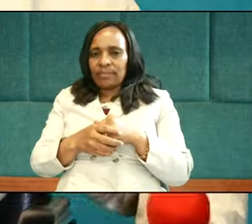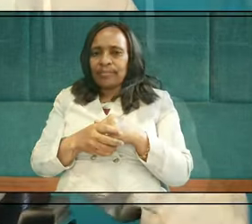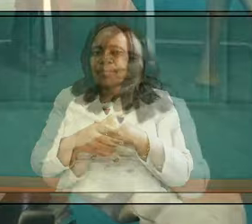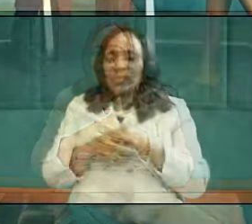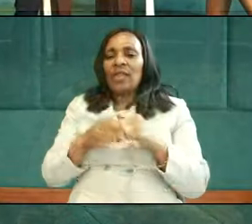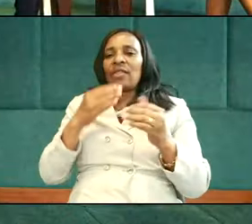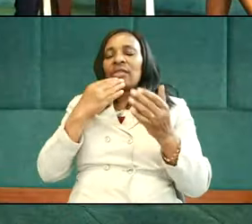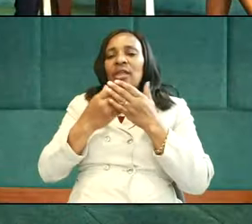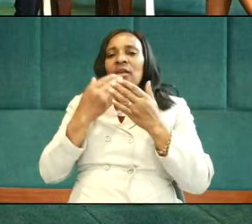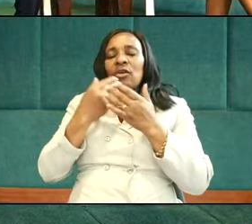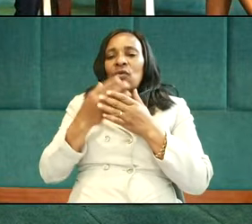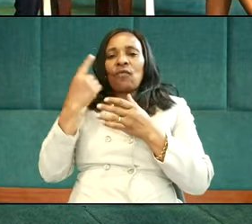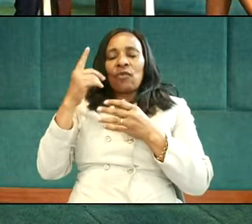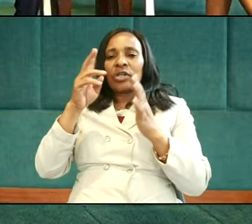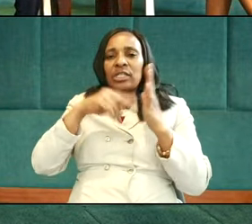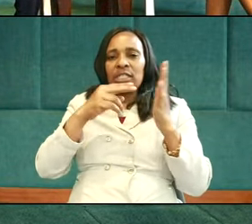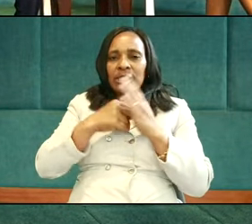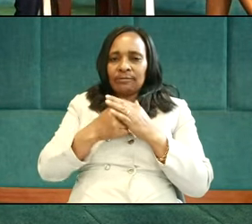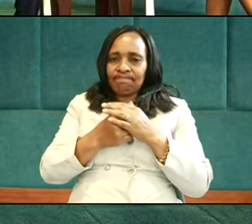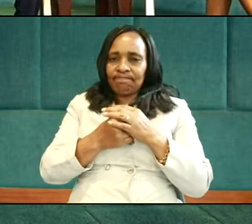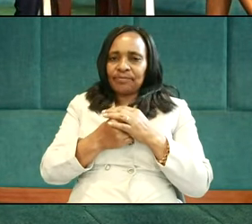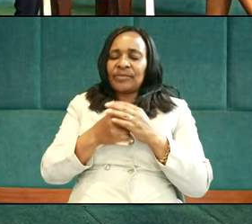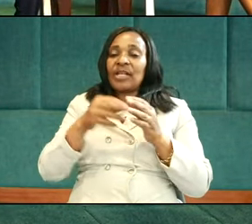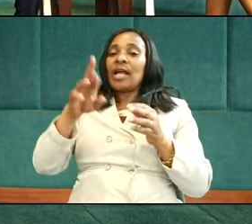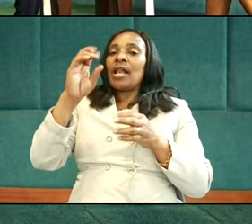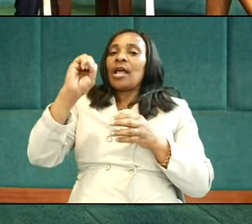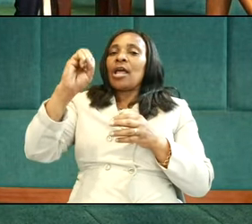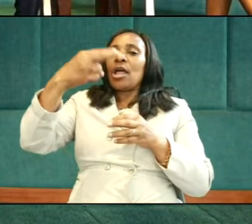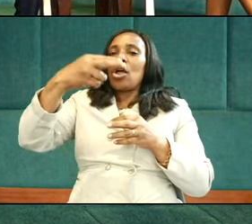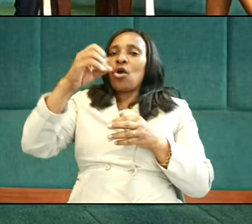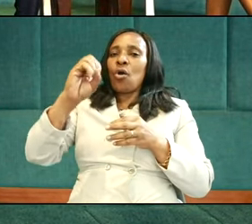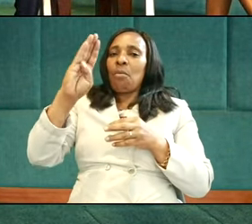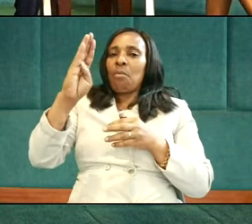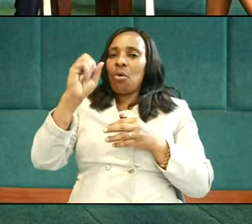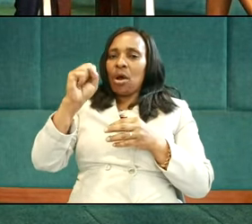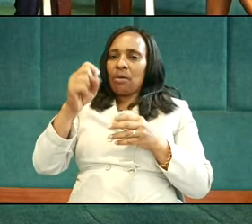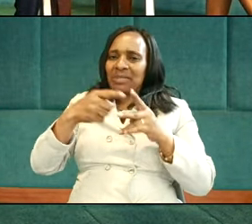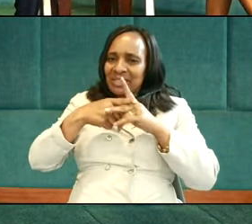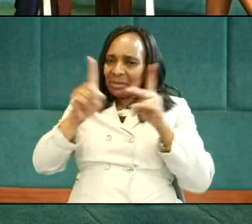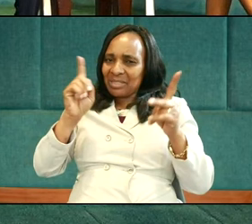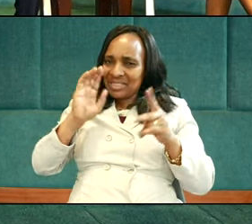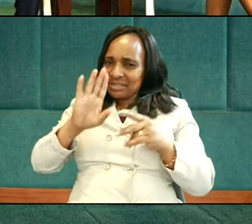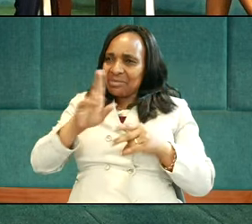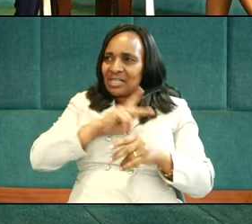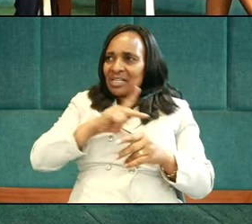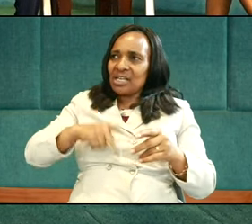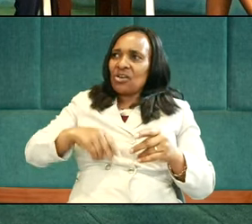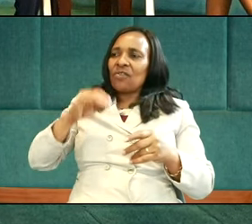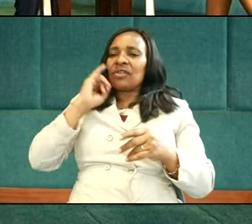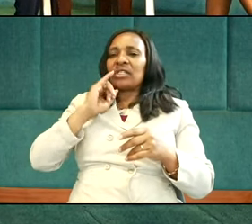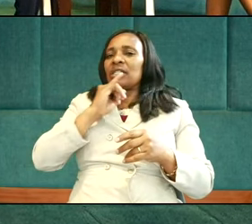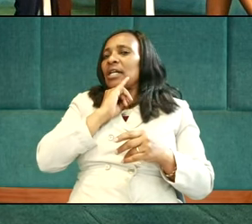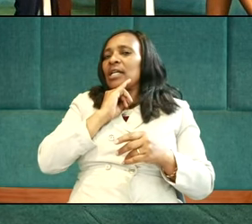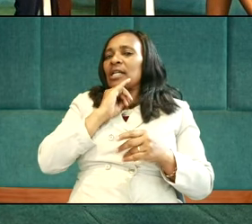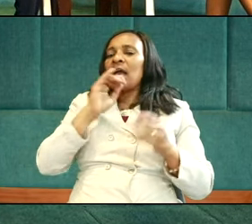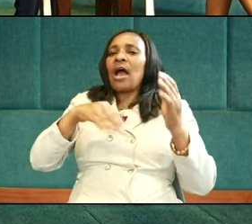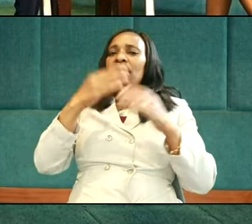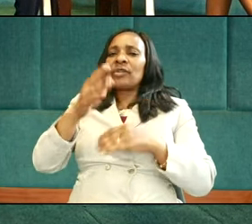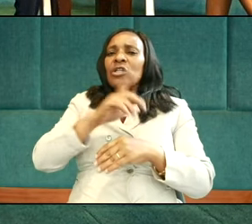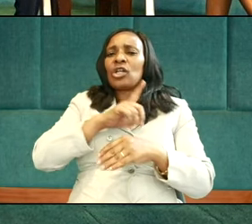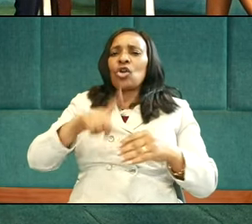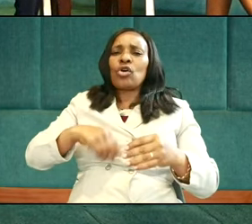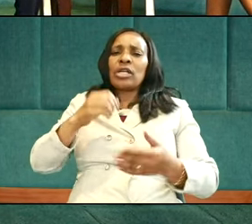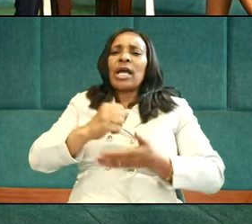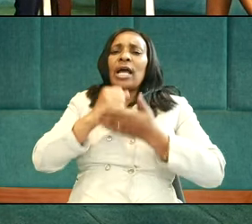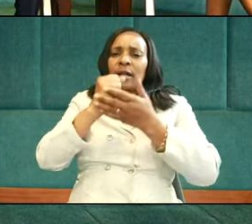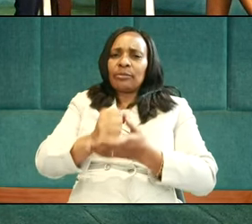Thank you for reading the key text. So it's telling us Rehoboam, he established himself as the king of Israel. And after the Lord helped him